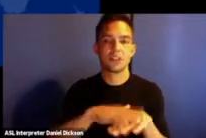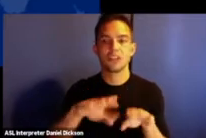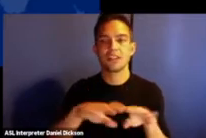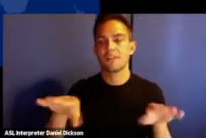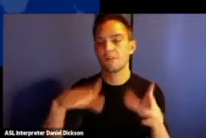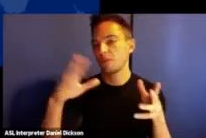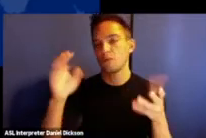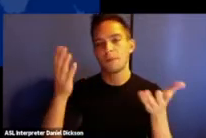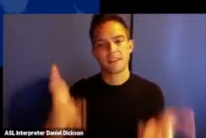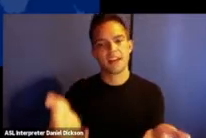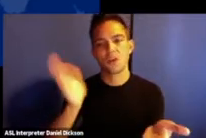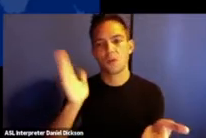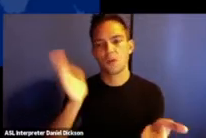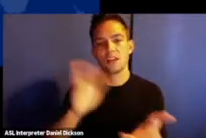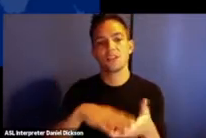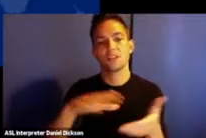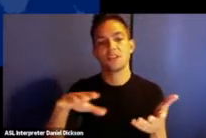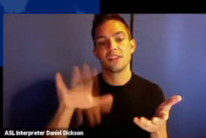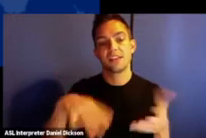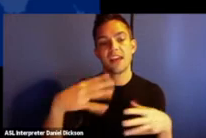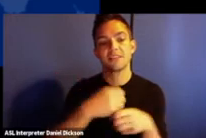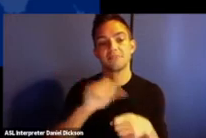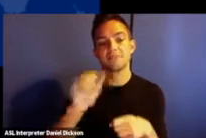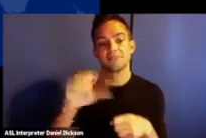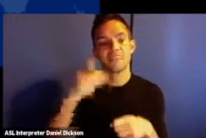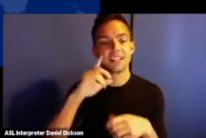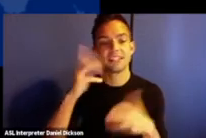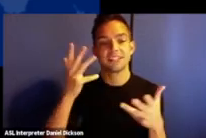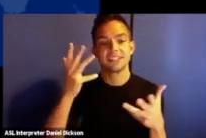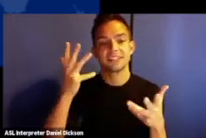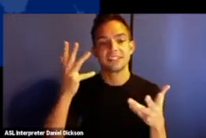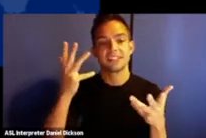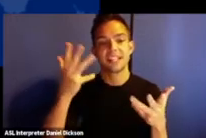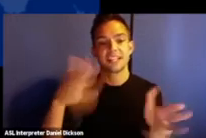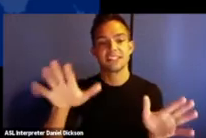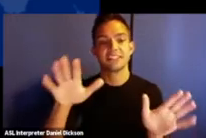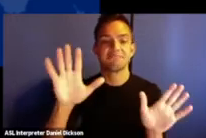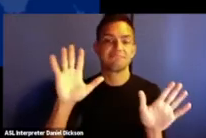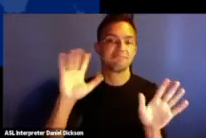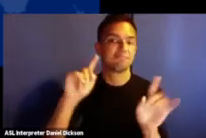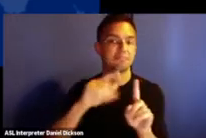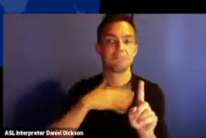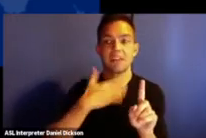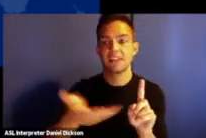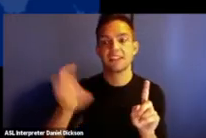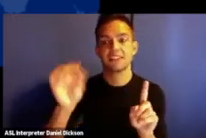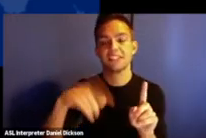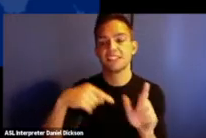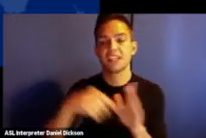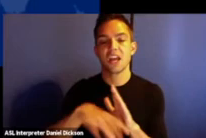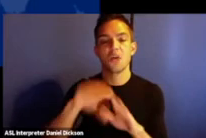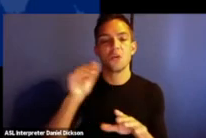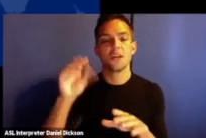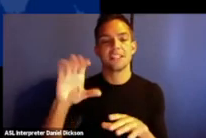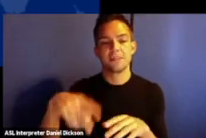there. So and that just... I think that is a gist of my thing. Just take a deep breath. CP is